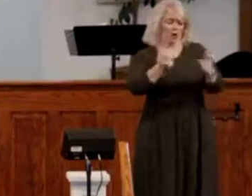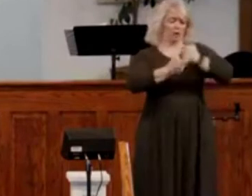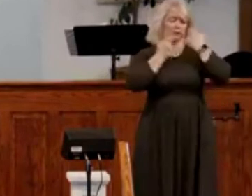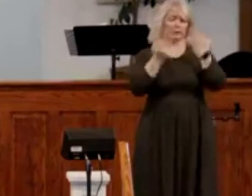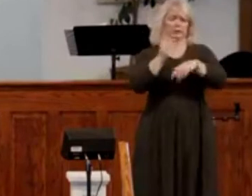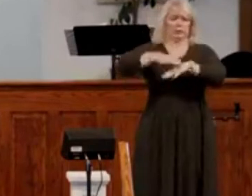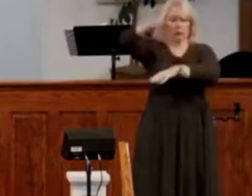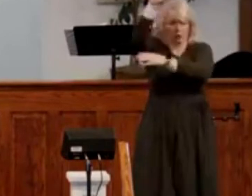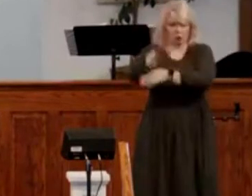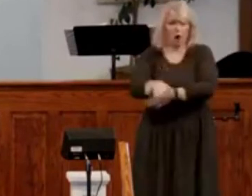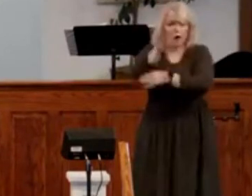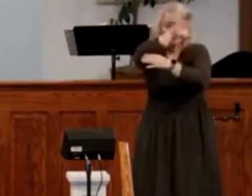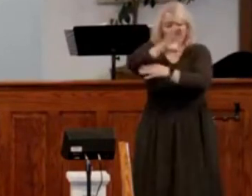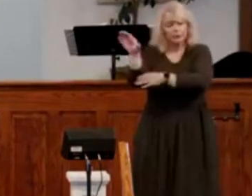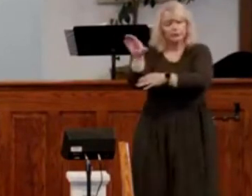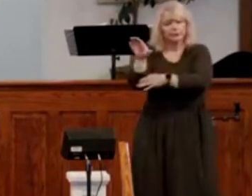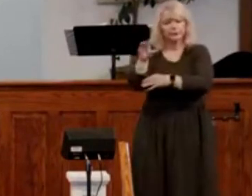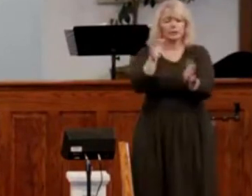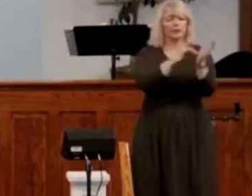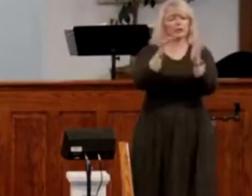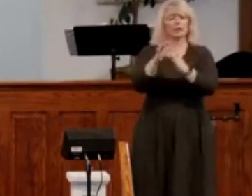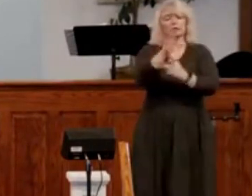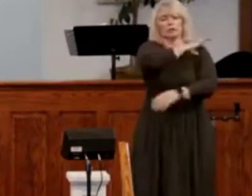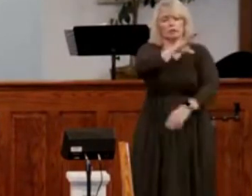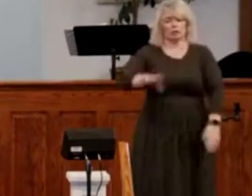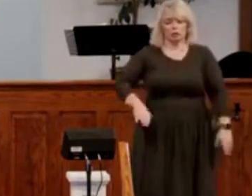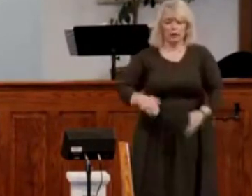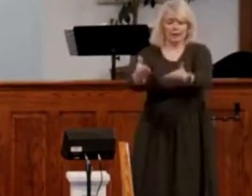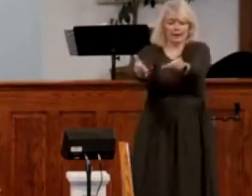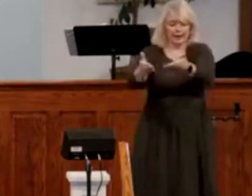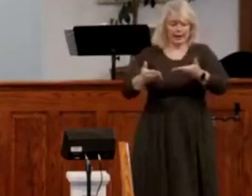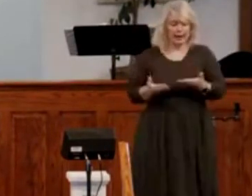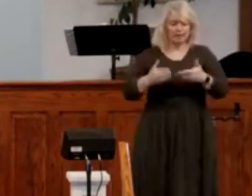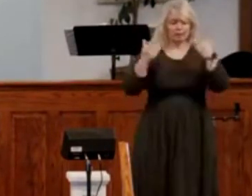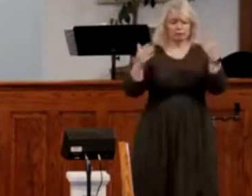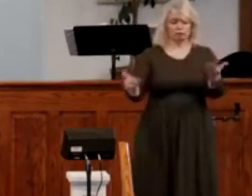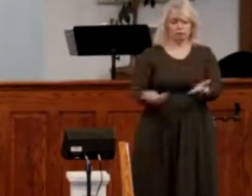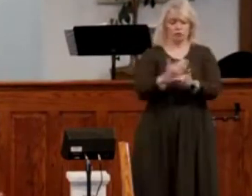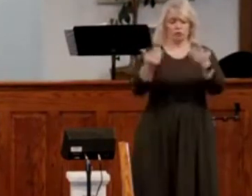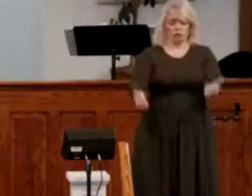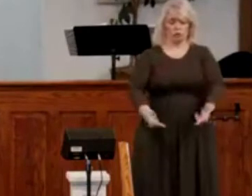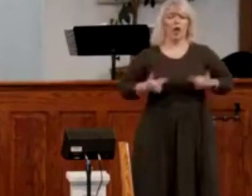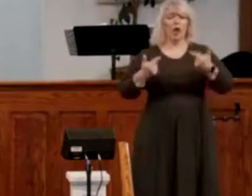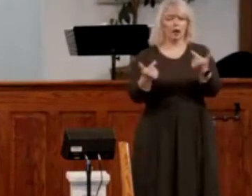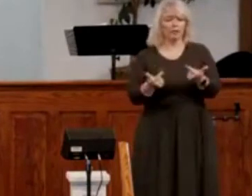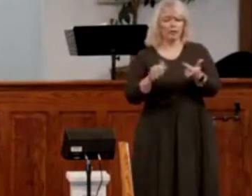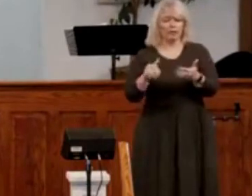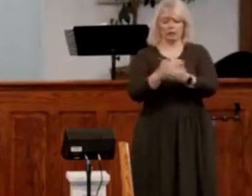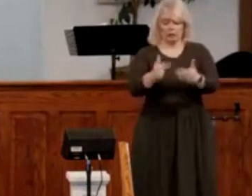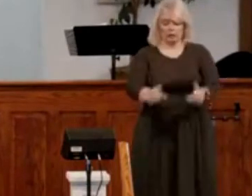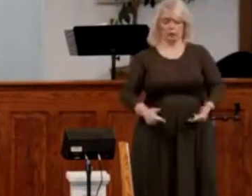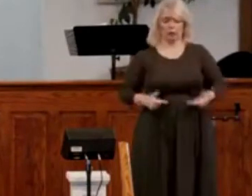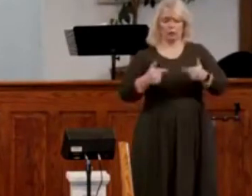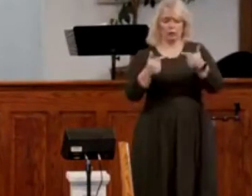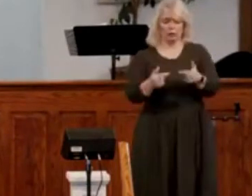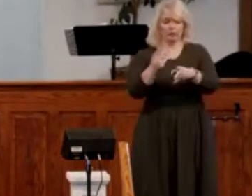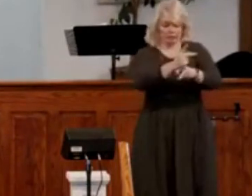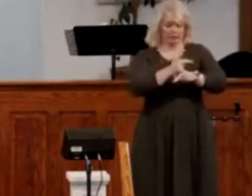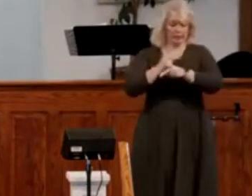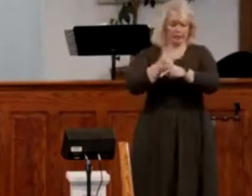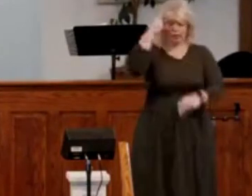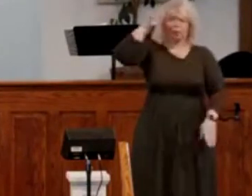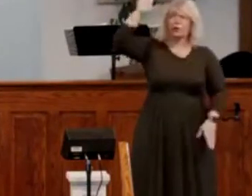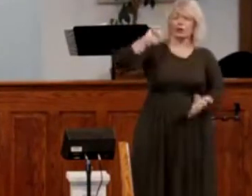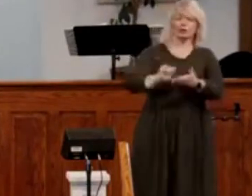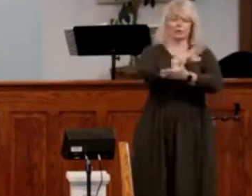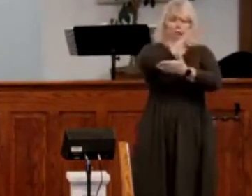cross. And that Jesus Christ gave us new life now. And that new life is to be stewarded for his glory. And